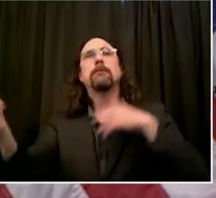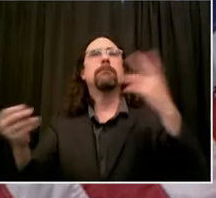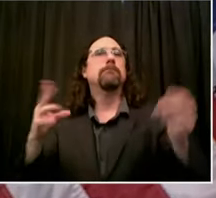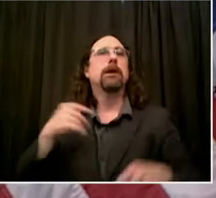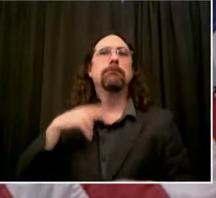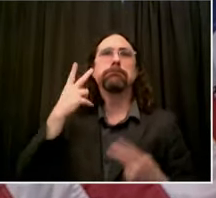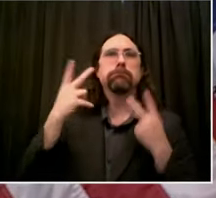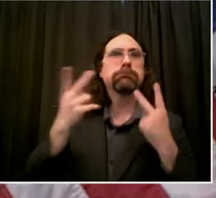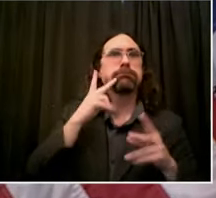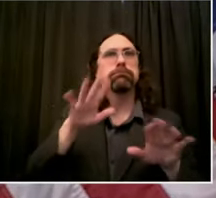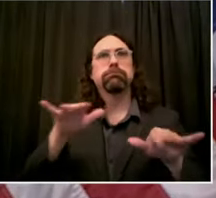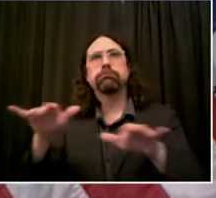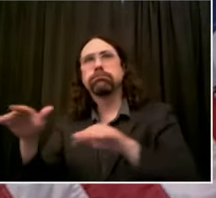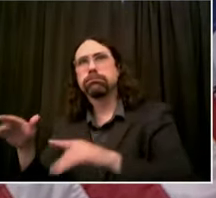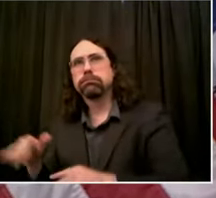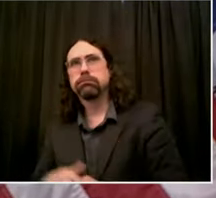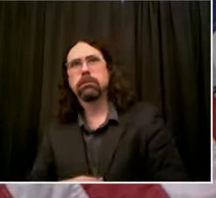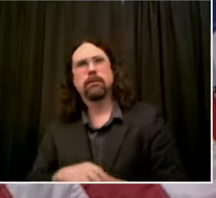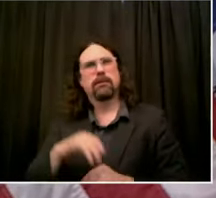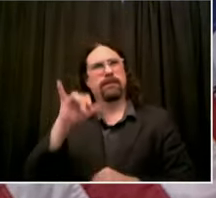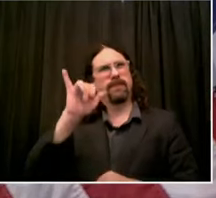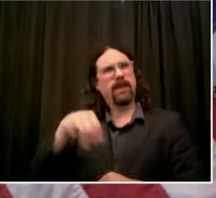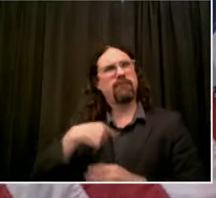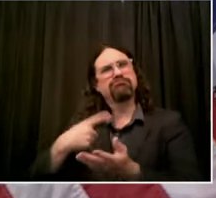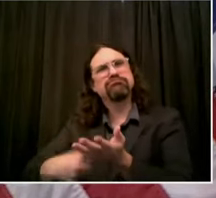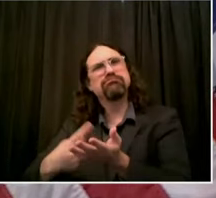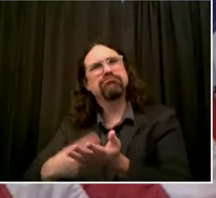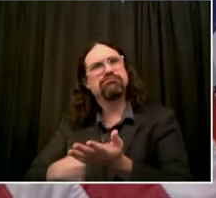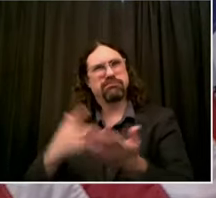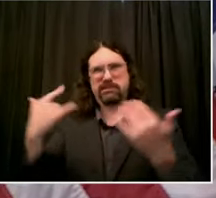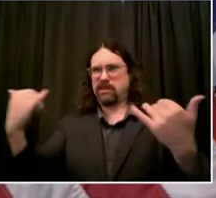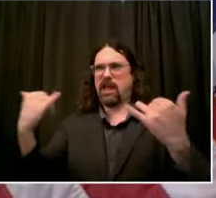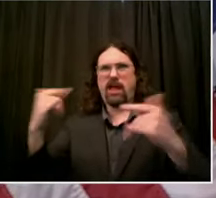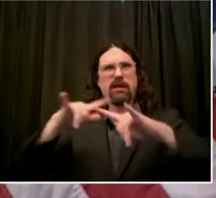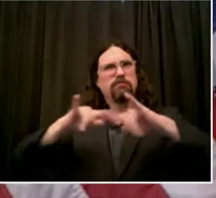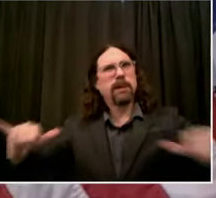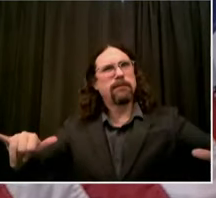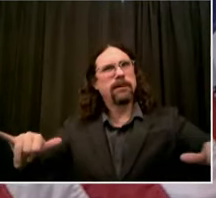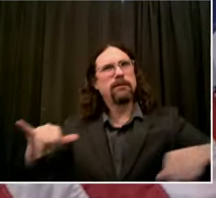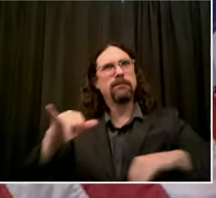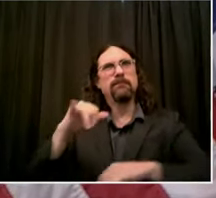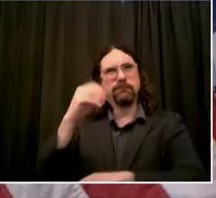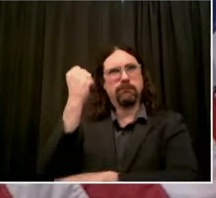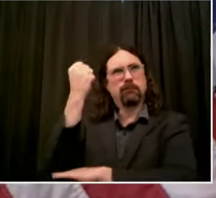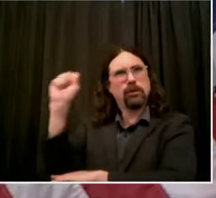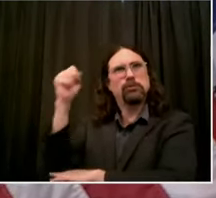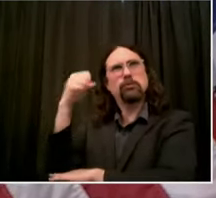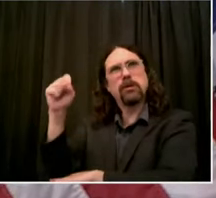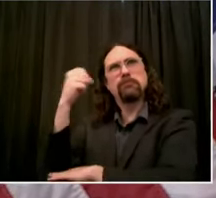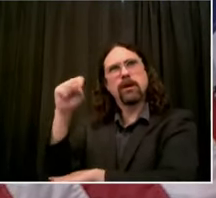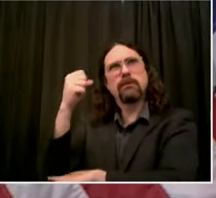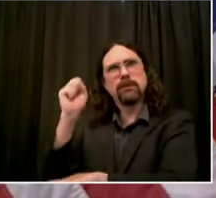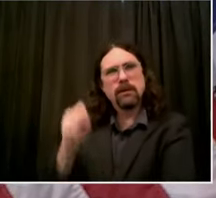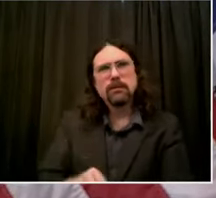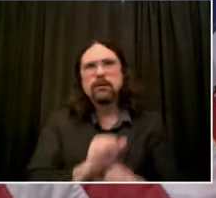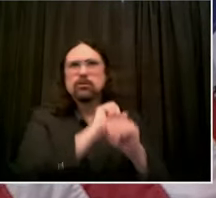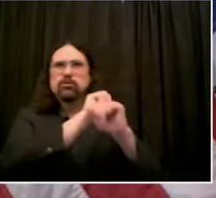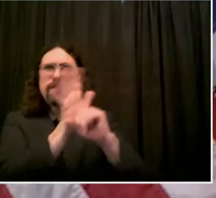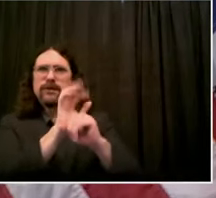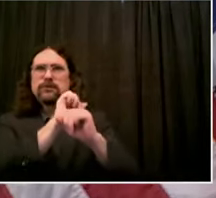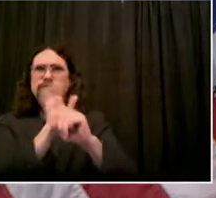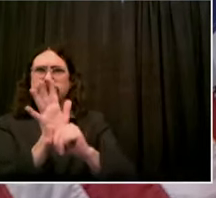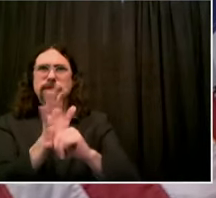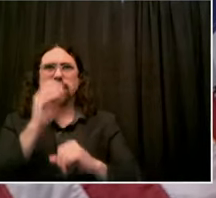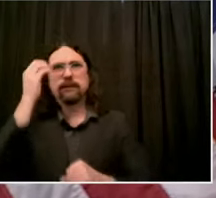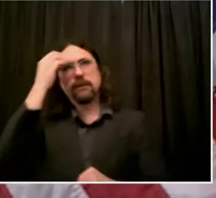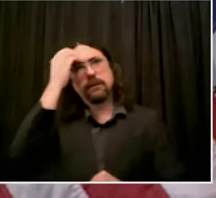they're suffering through in this horrible economic crisis related to the coronavirus. The number two concern was the health and safety of their